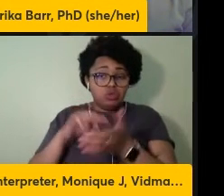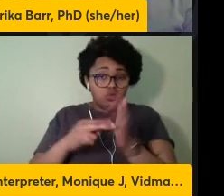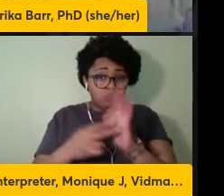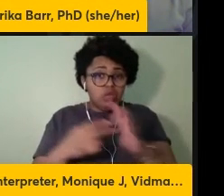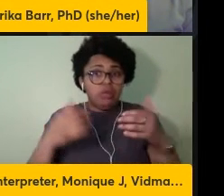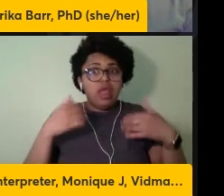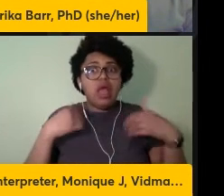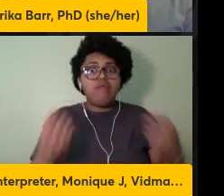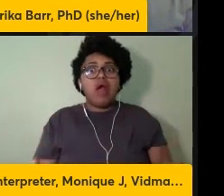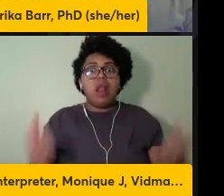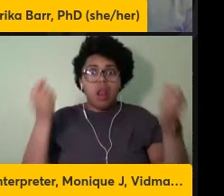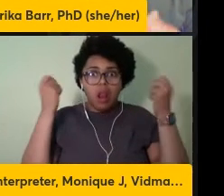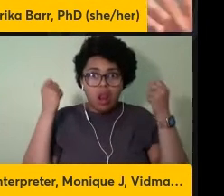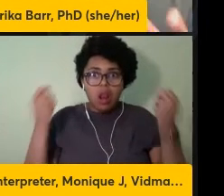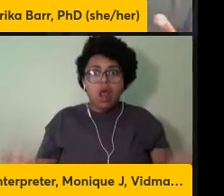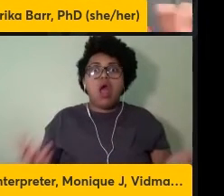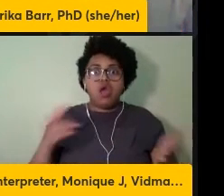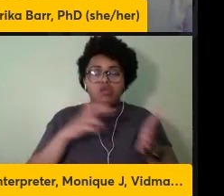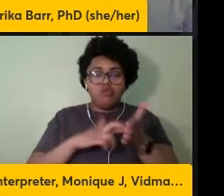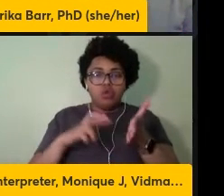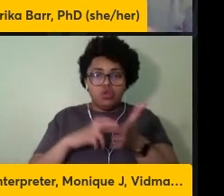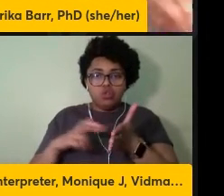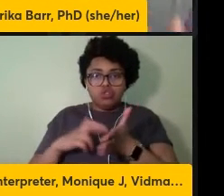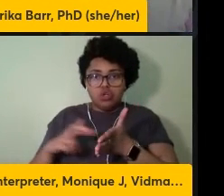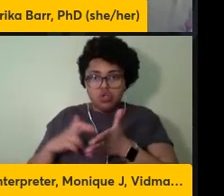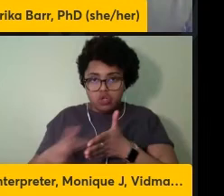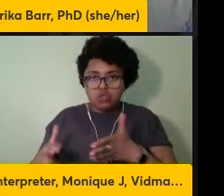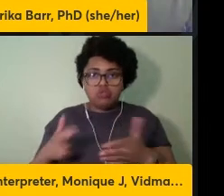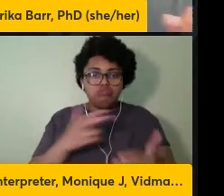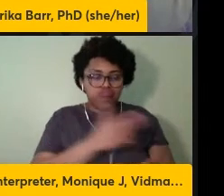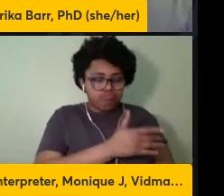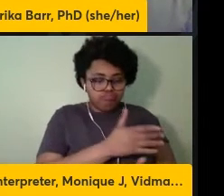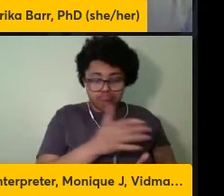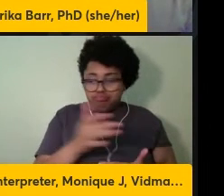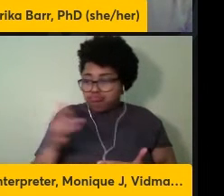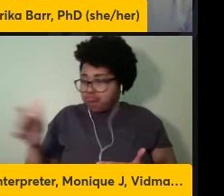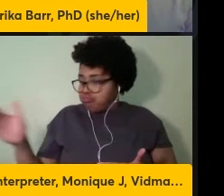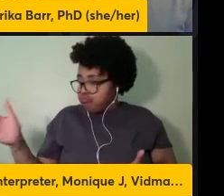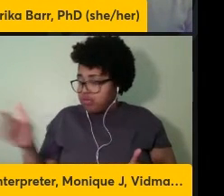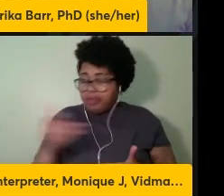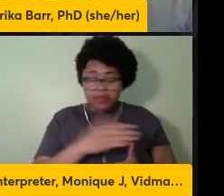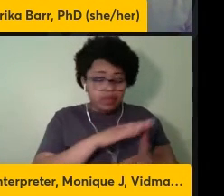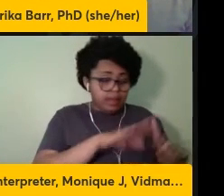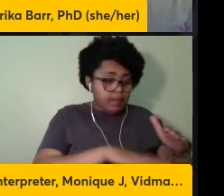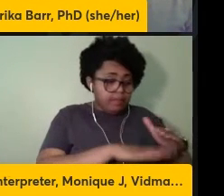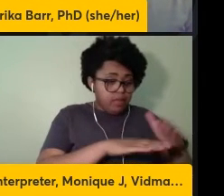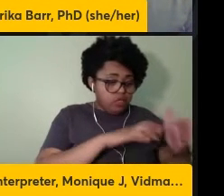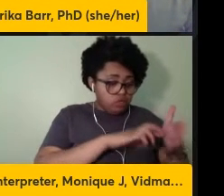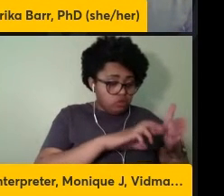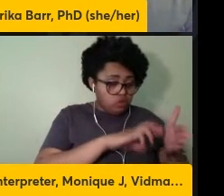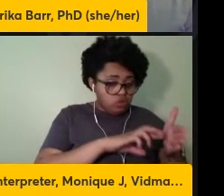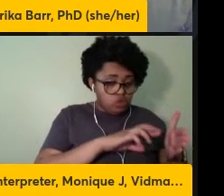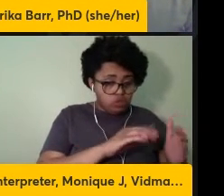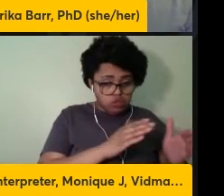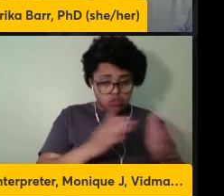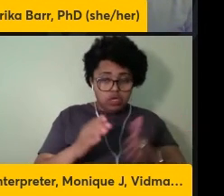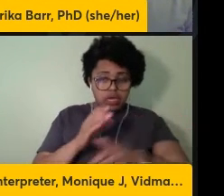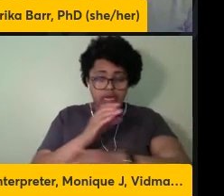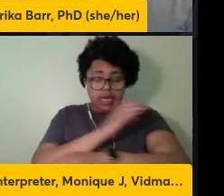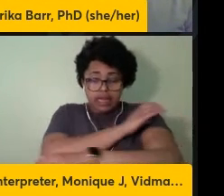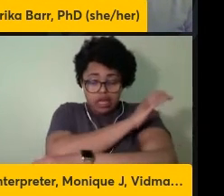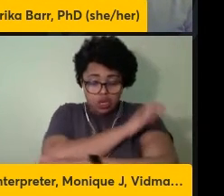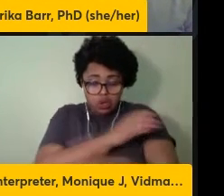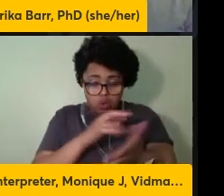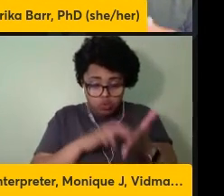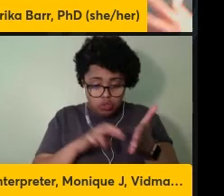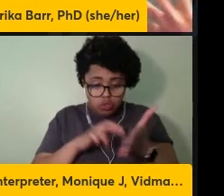that's taking place. And that research can range from basic research to more clinical research to more,